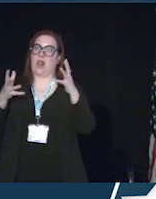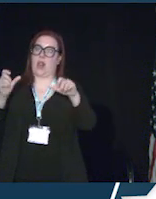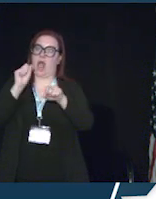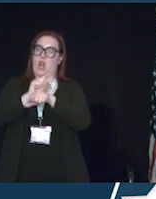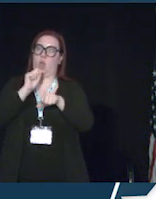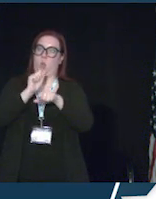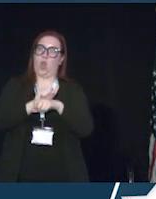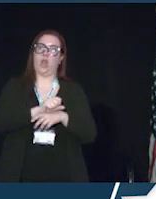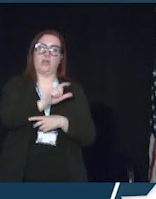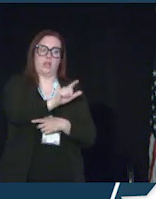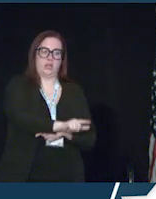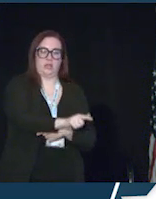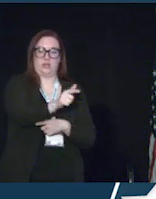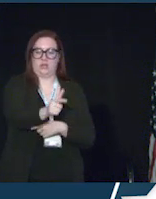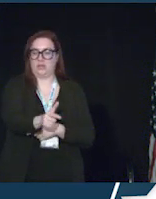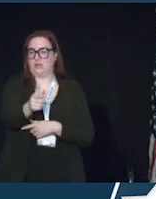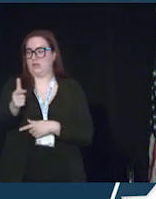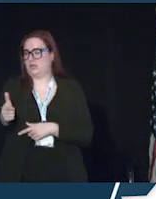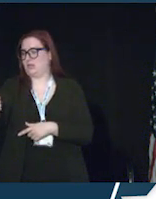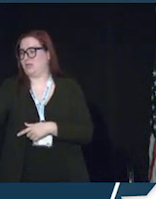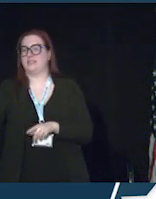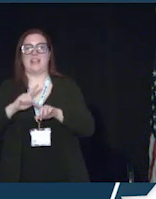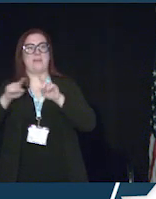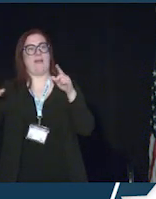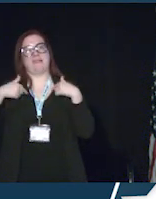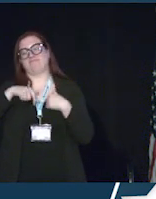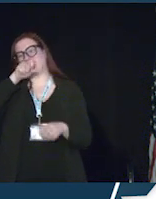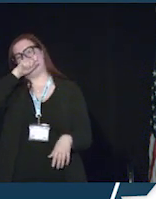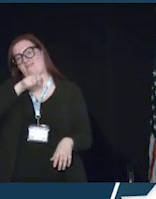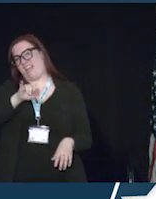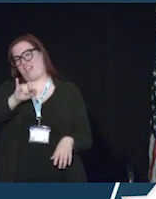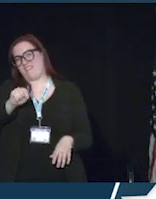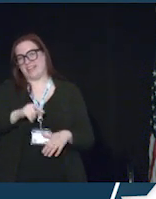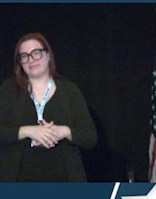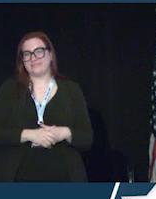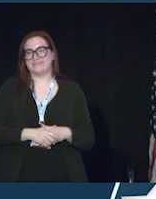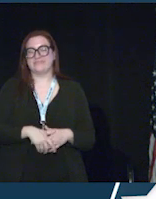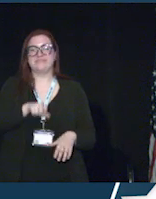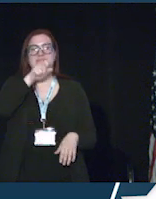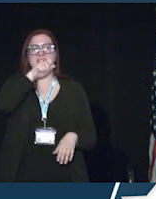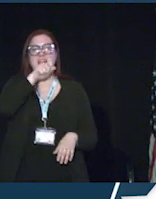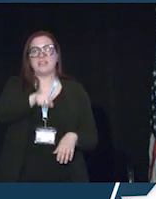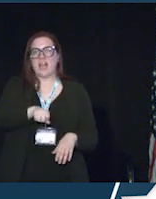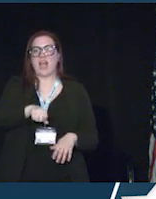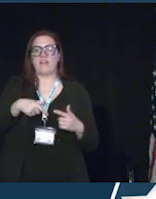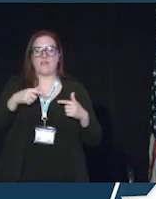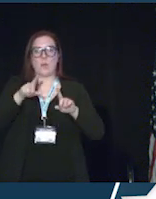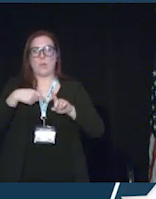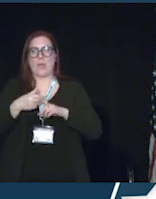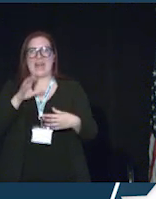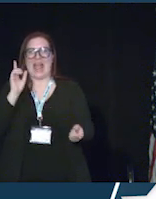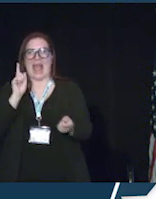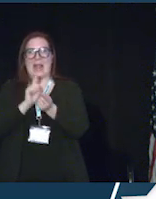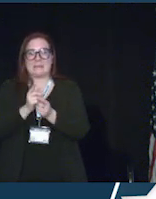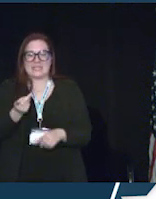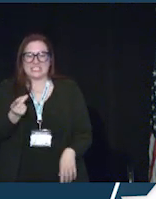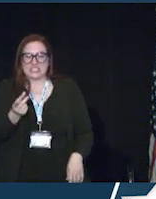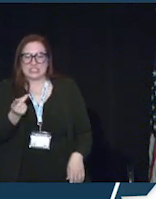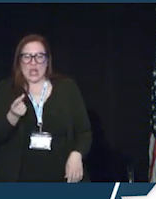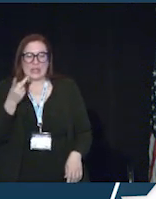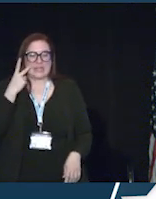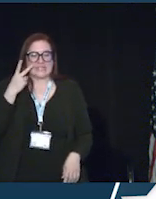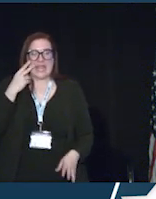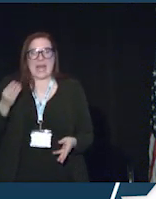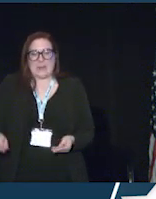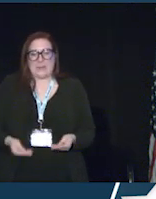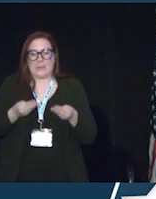work, but I love it. I love when I meet dogs and they love